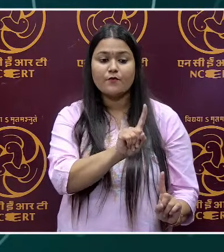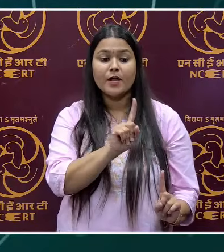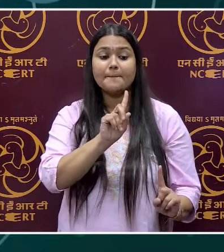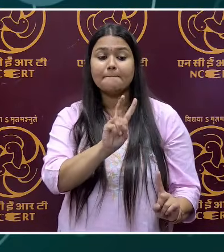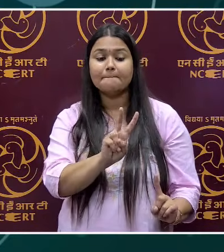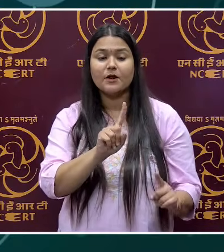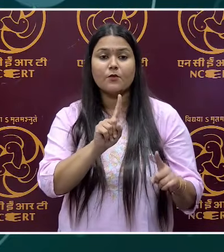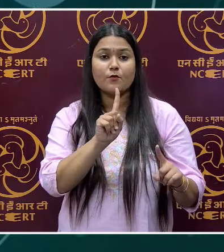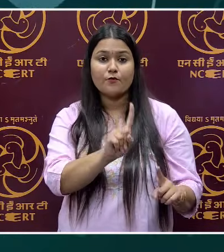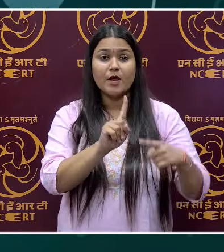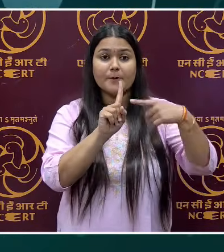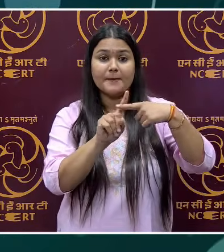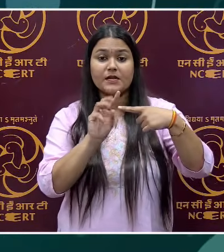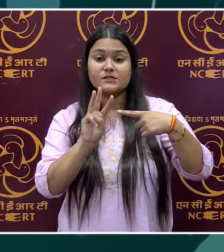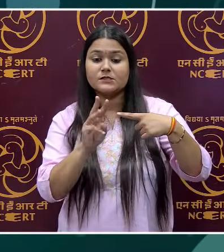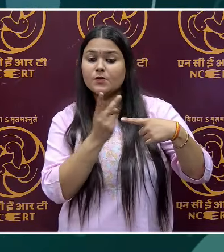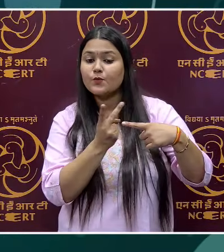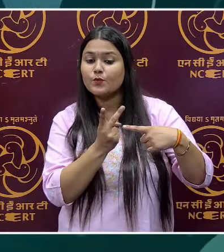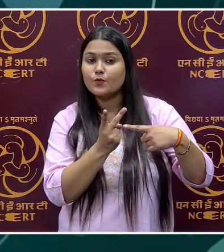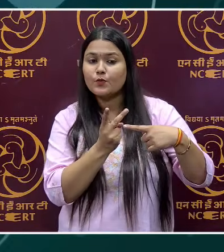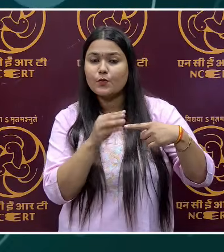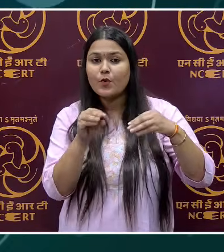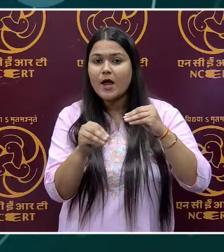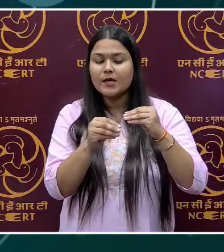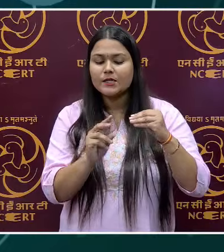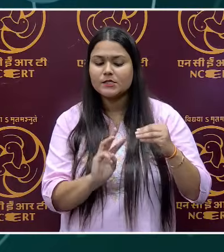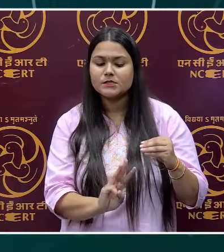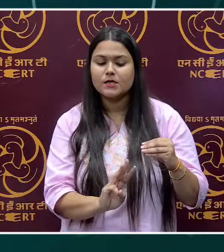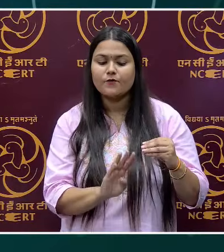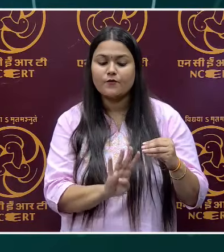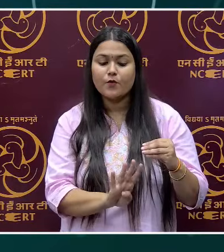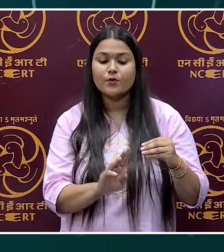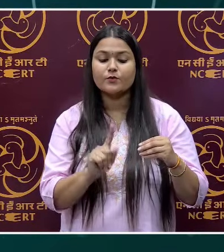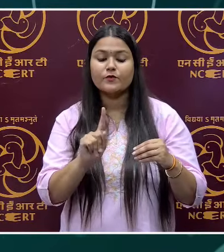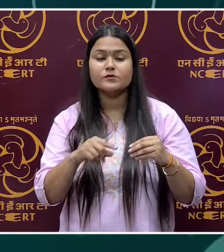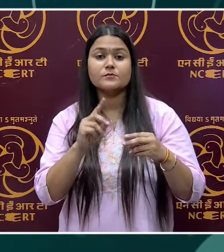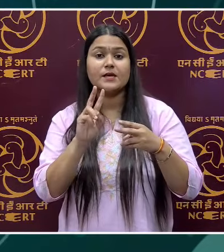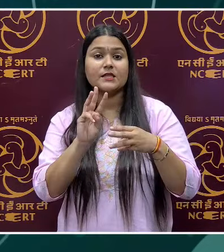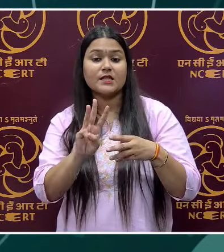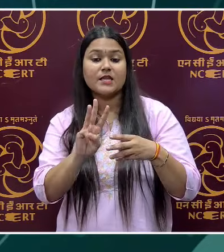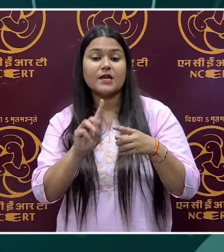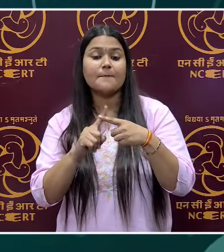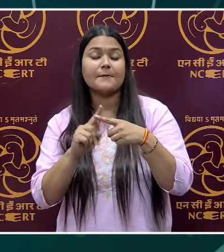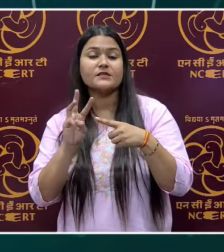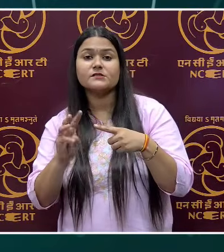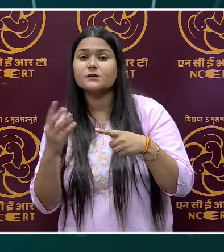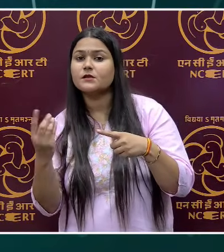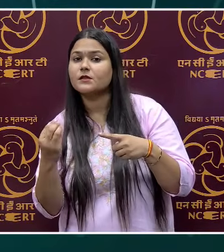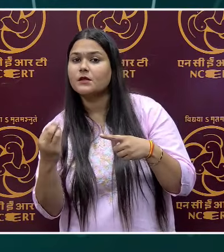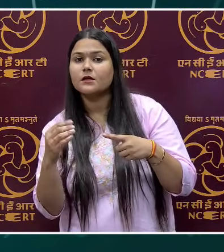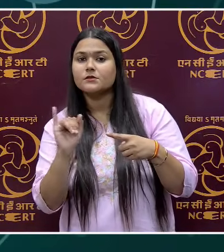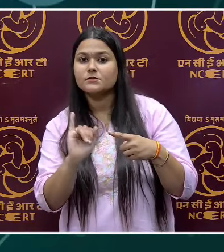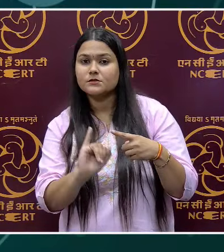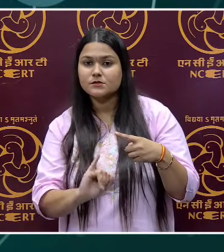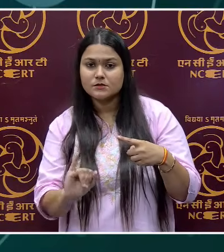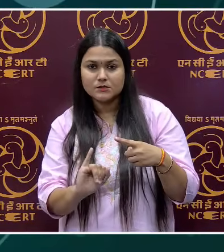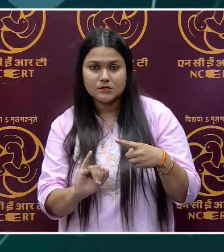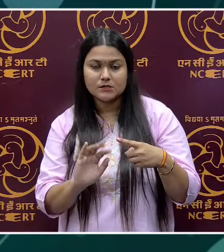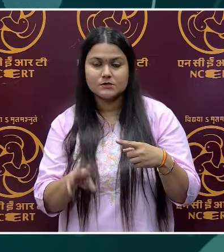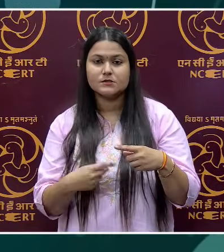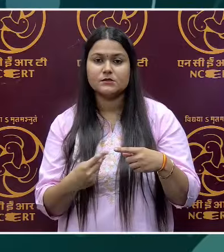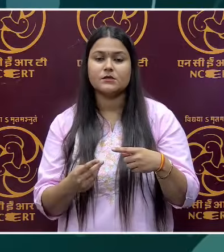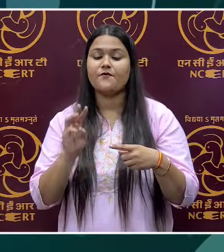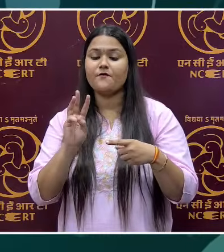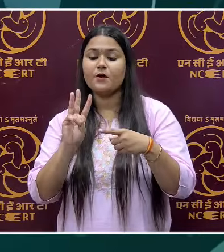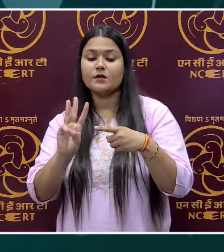that is 4. First one is 1, then 1 plus 3 is 4, then 3 plus 3 in between, that